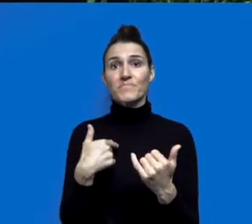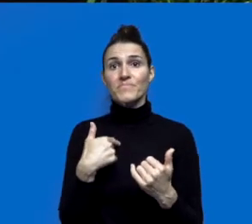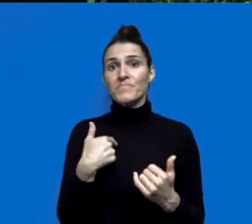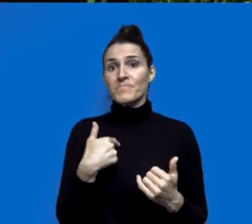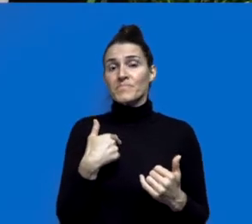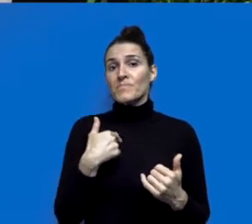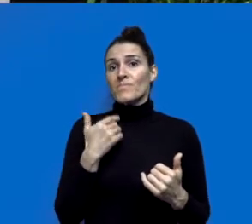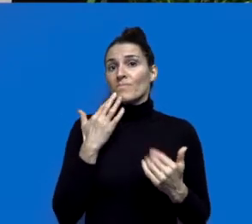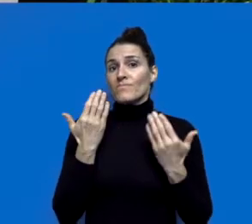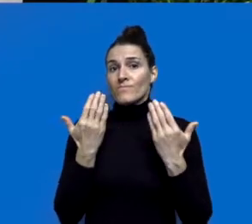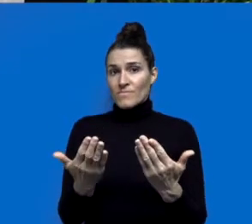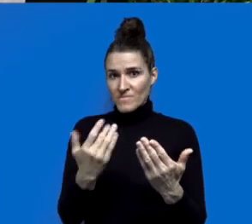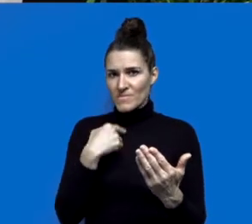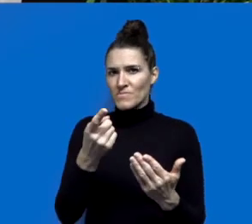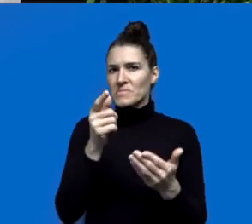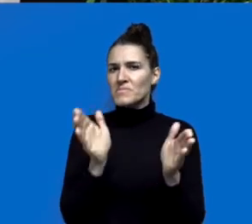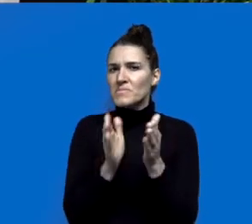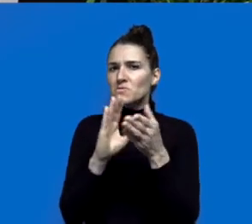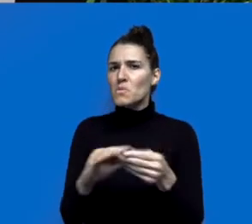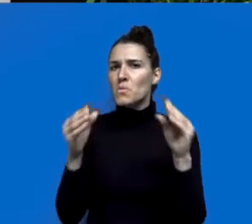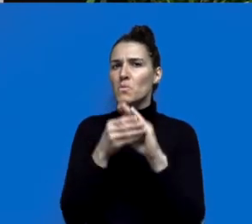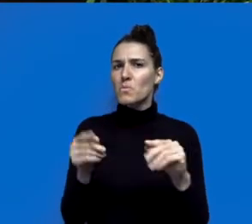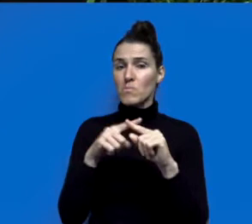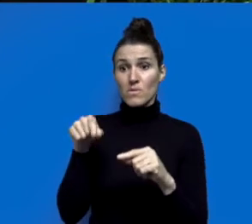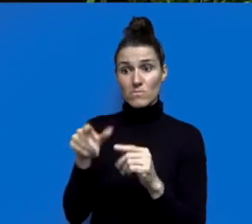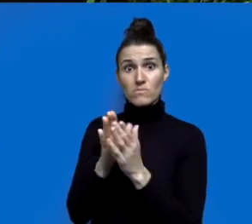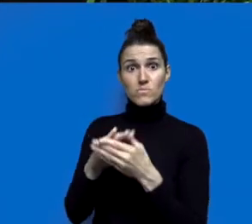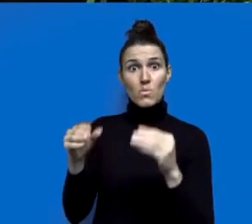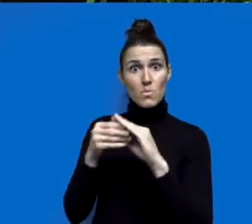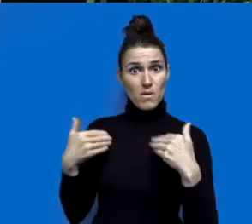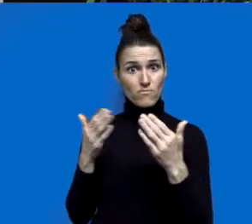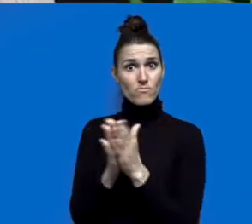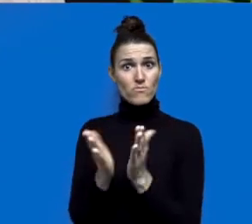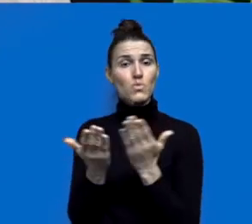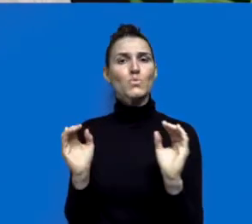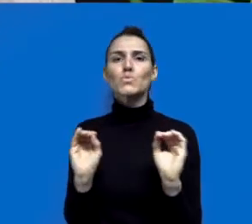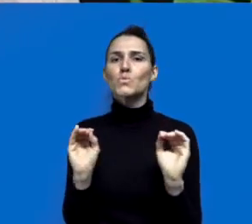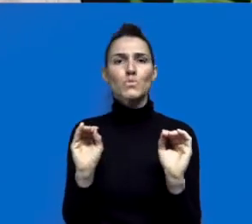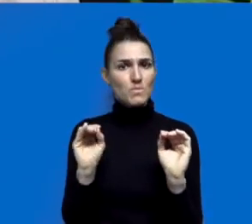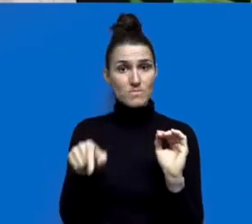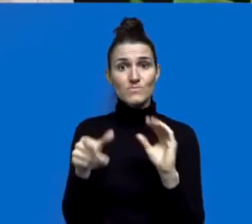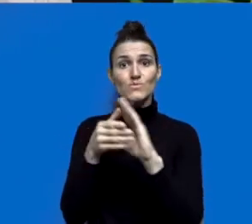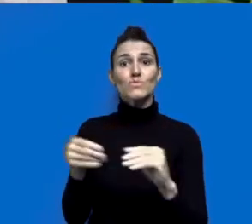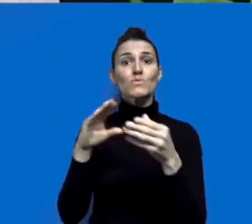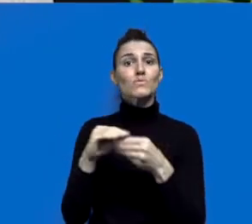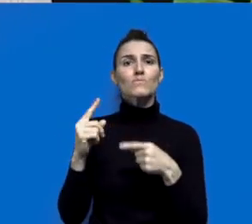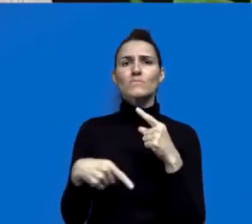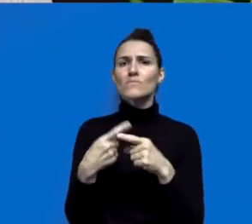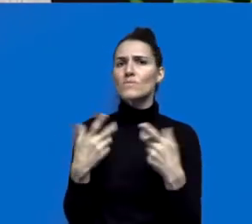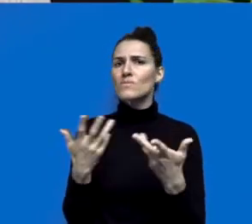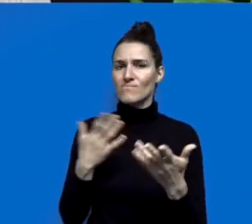So I'm going to tell you a little story, but this story doesn't have a book. This is a story about my